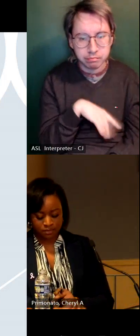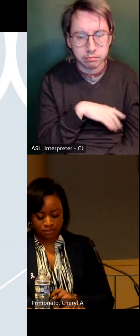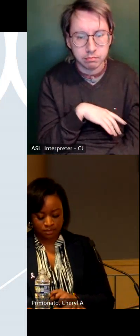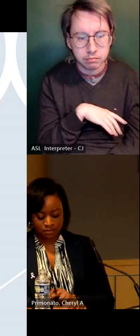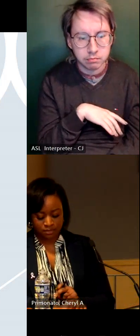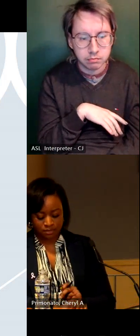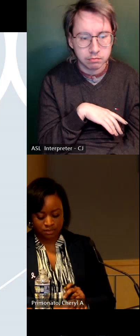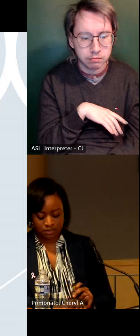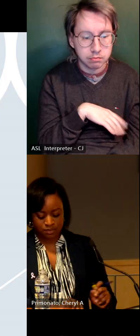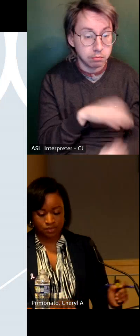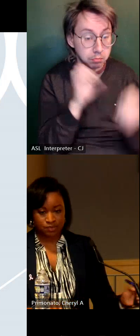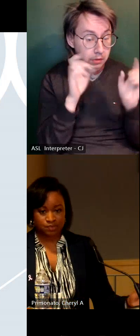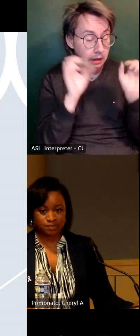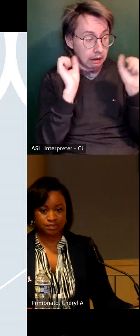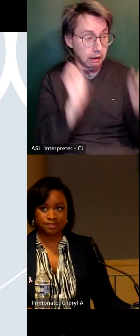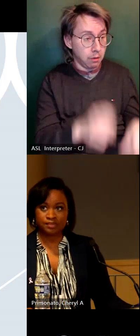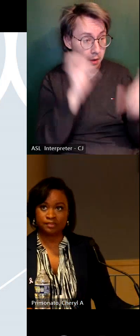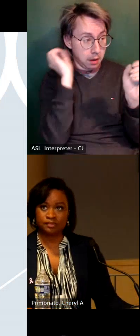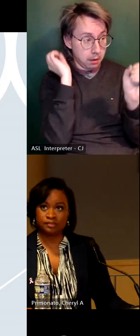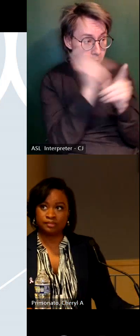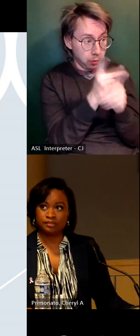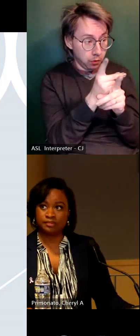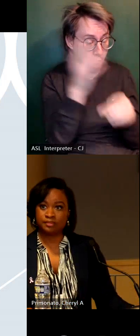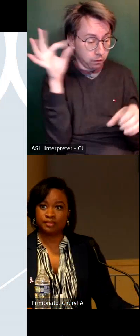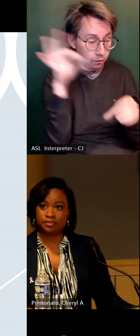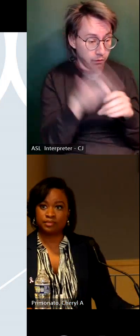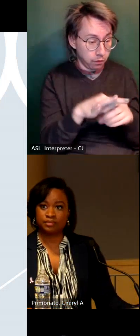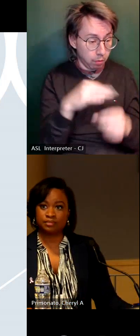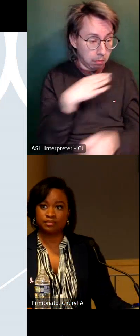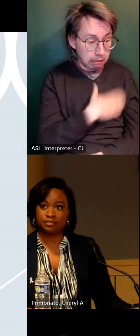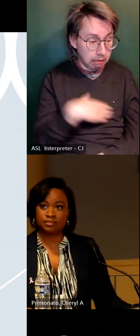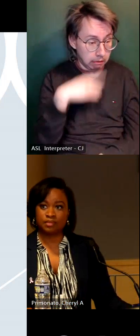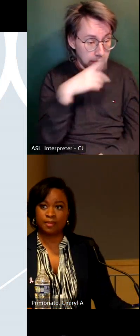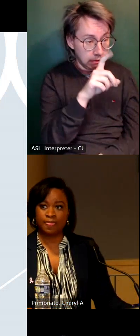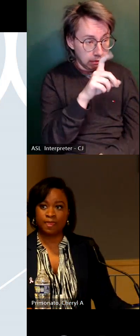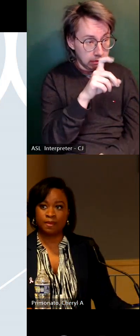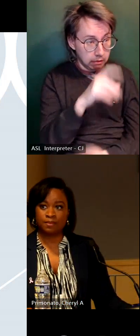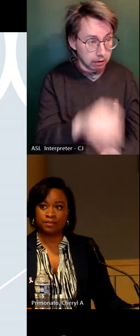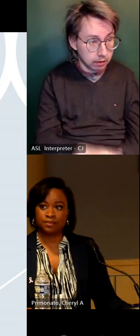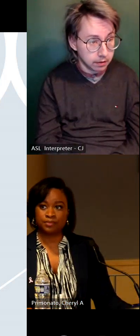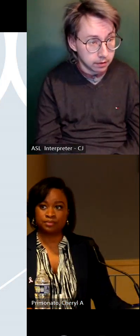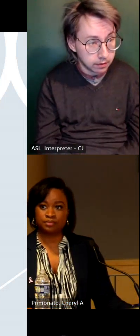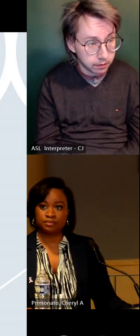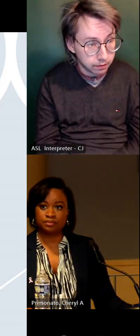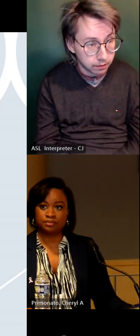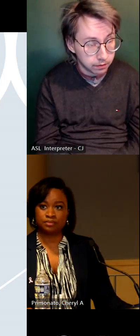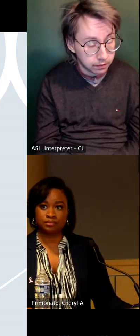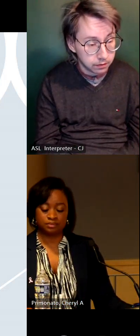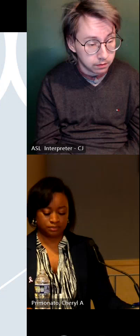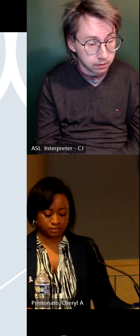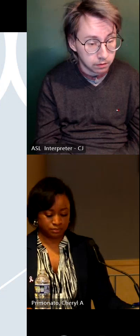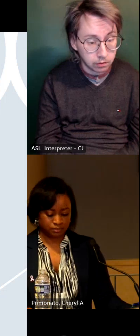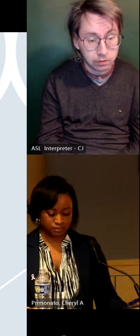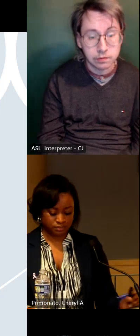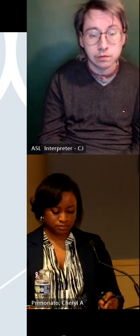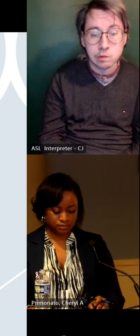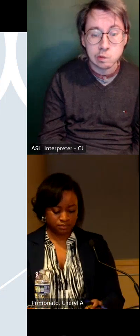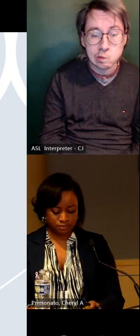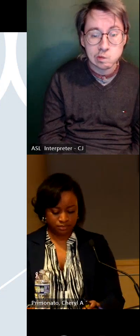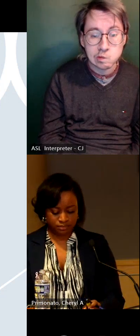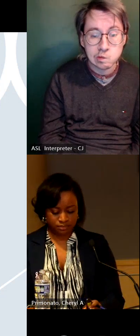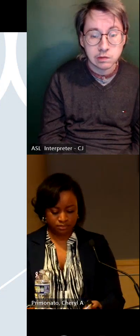Hearing none, I'll ask for a motion to approve the authorization to adopt and amend and restate the Money Merchants Pension Plan document